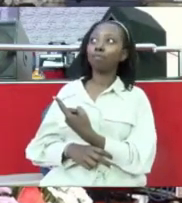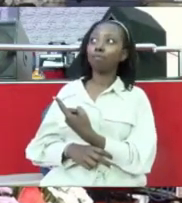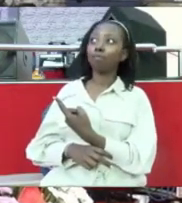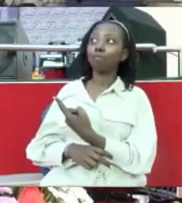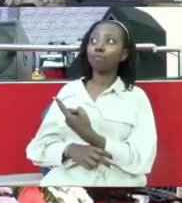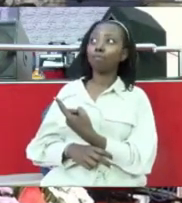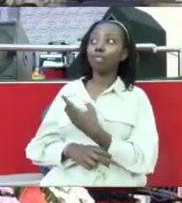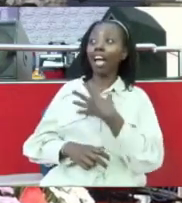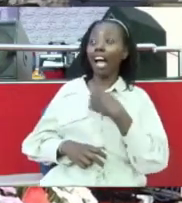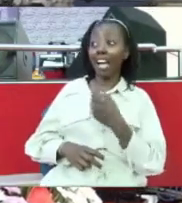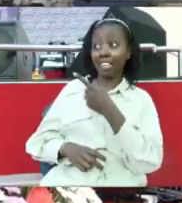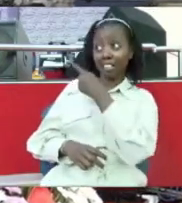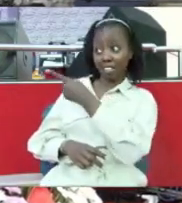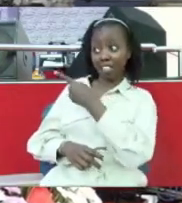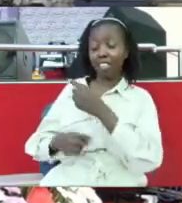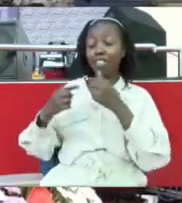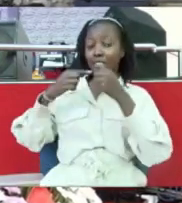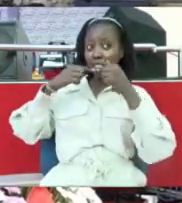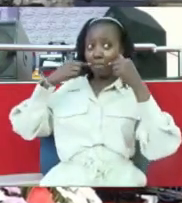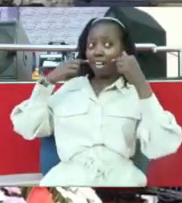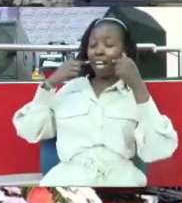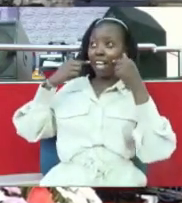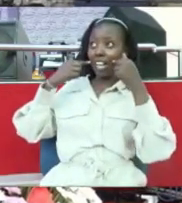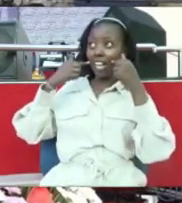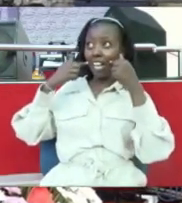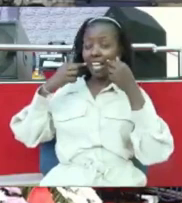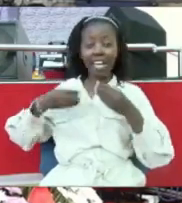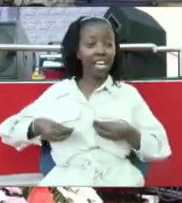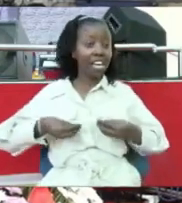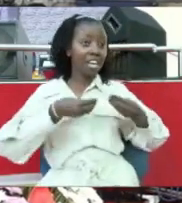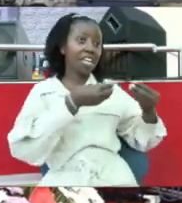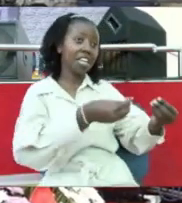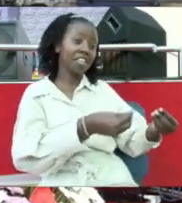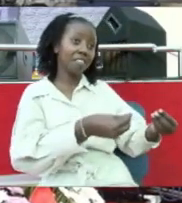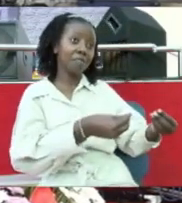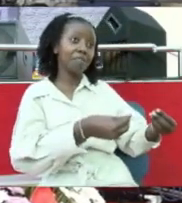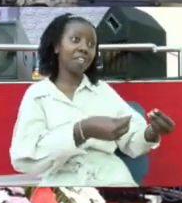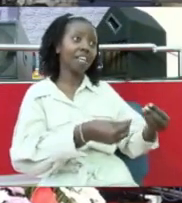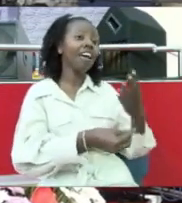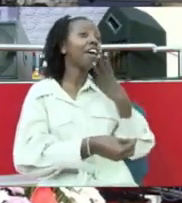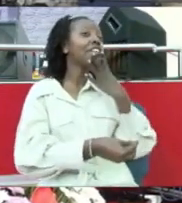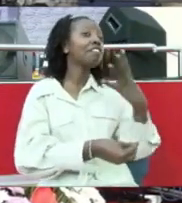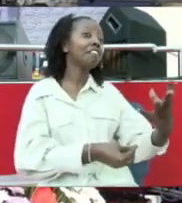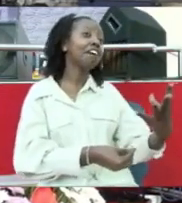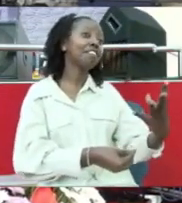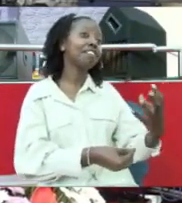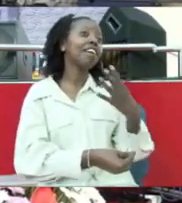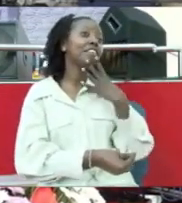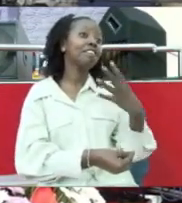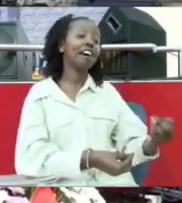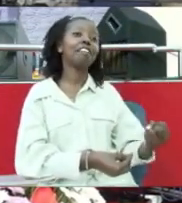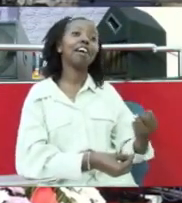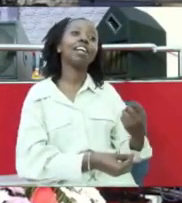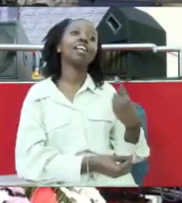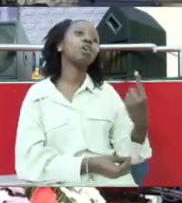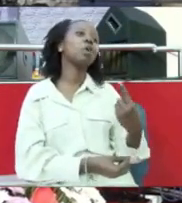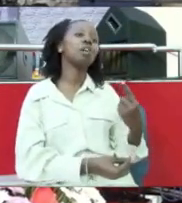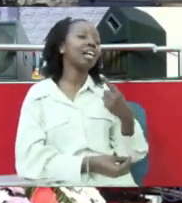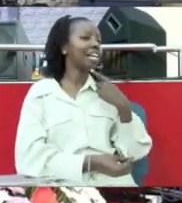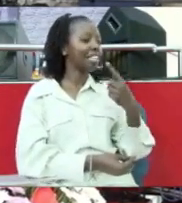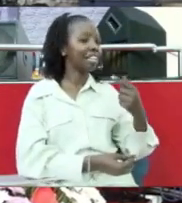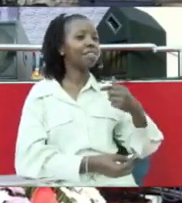Evans with a smile. Natabasamu tu. Gives me only 500 shillings. Ananipatia 500. And he tells